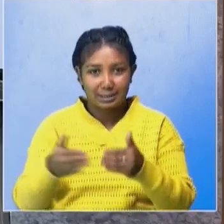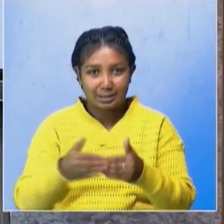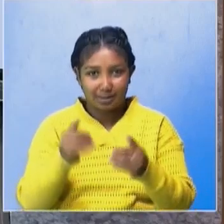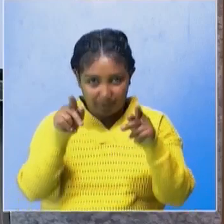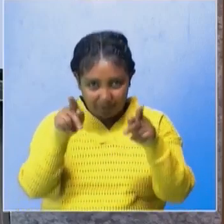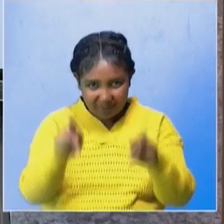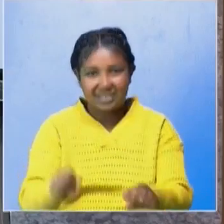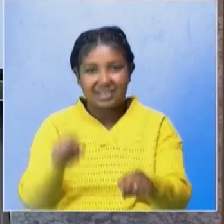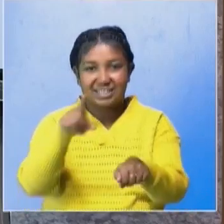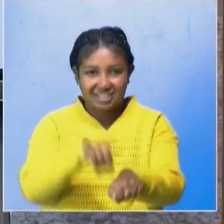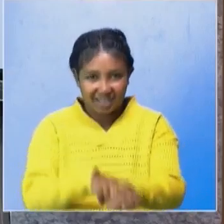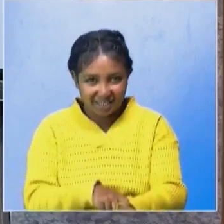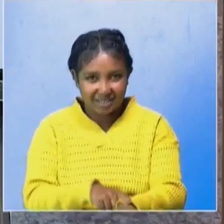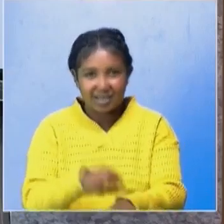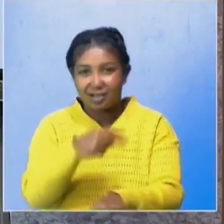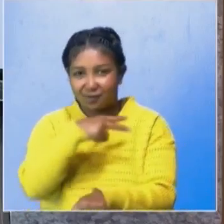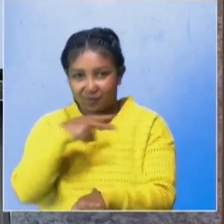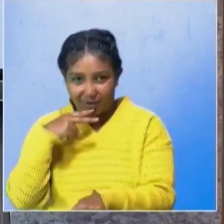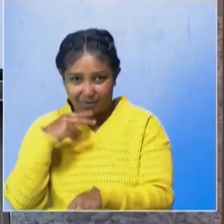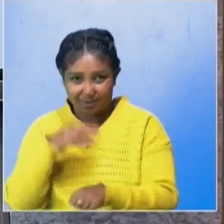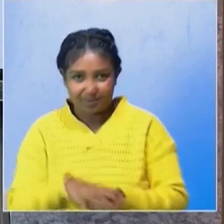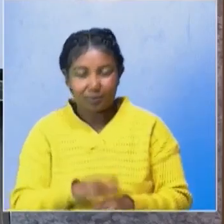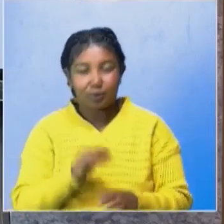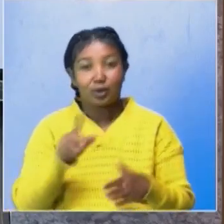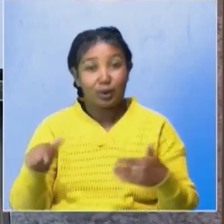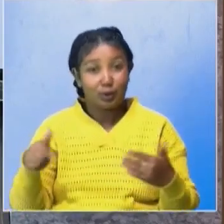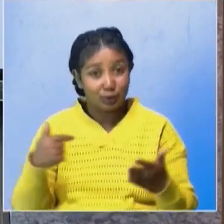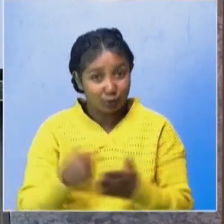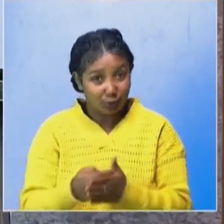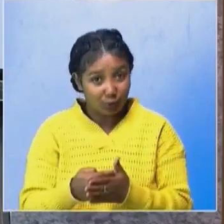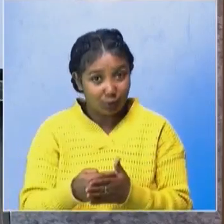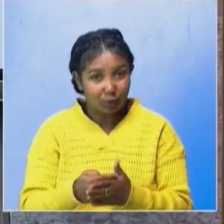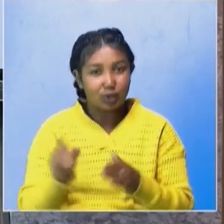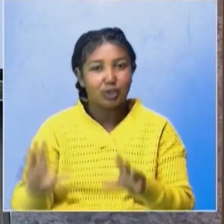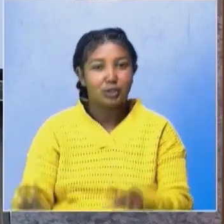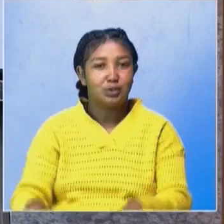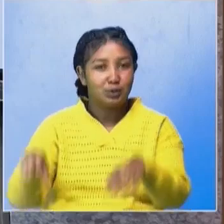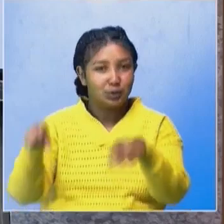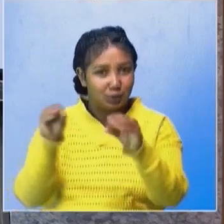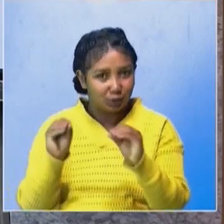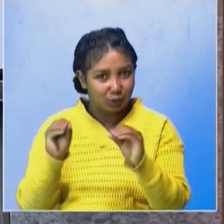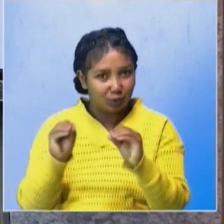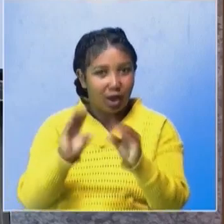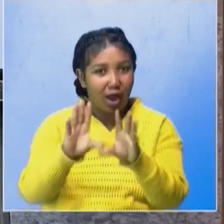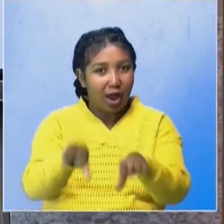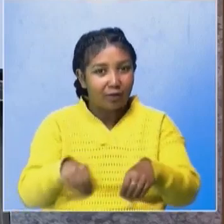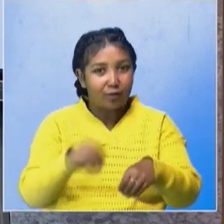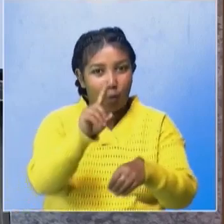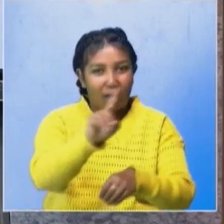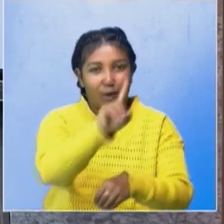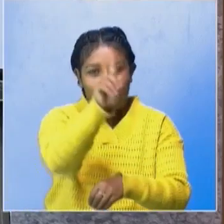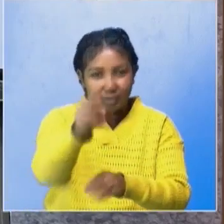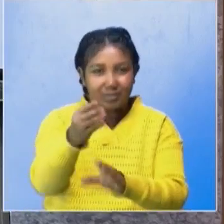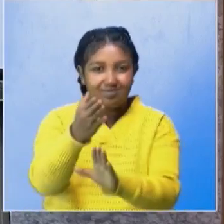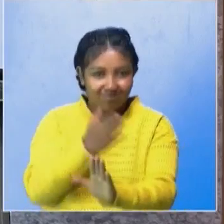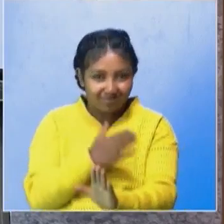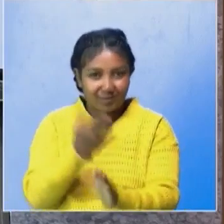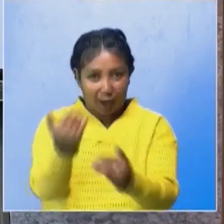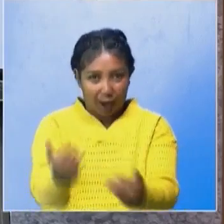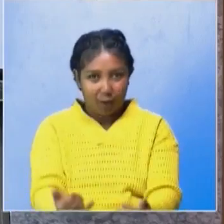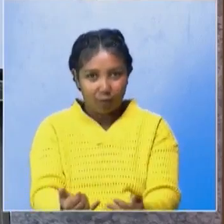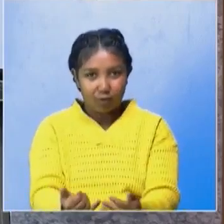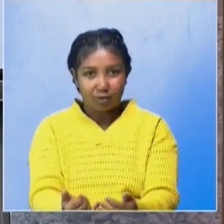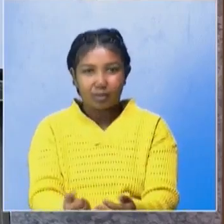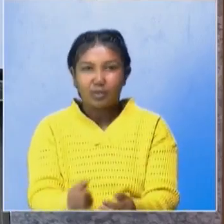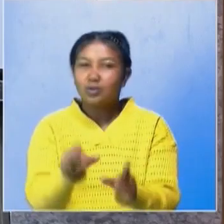present tense verbs. So, students, I gave you one question before. Do you